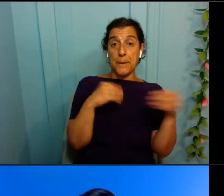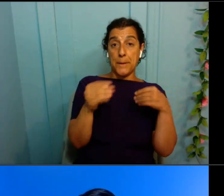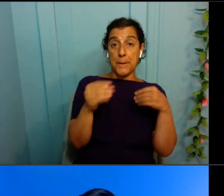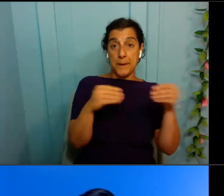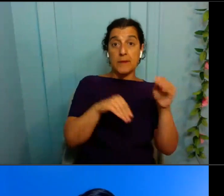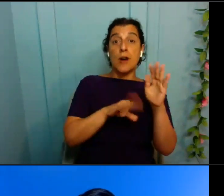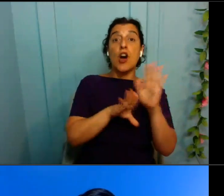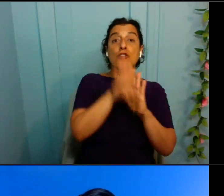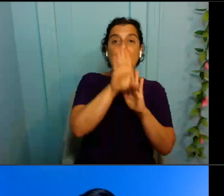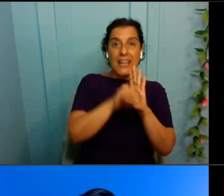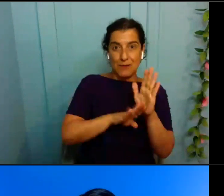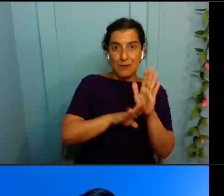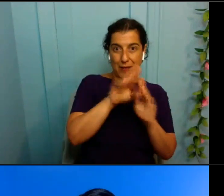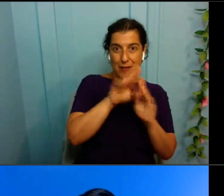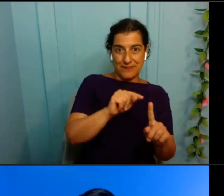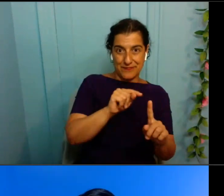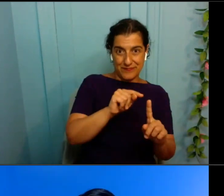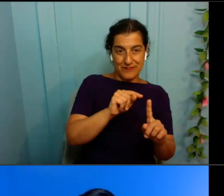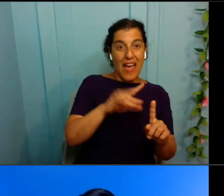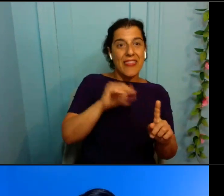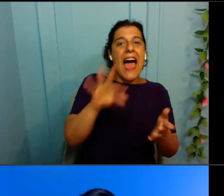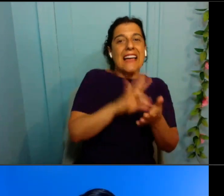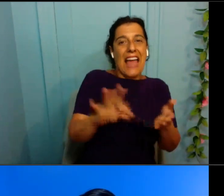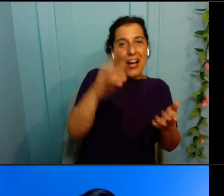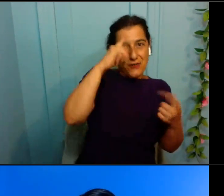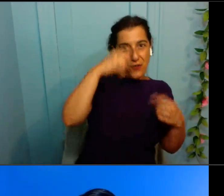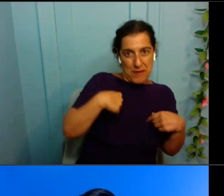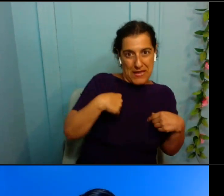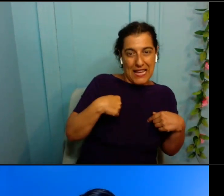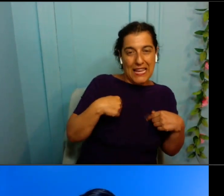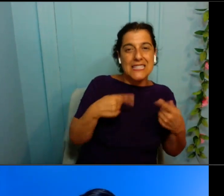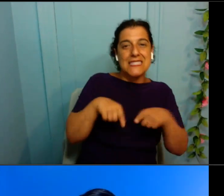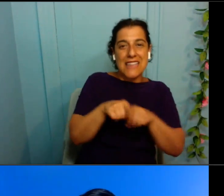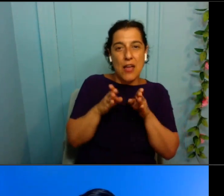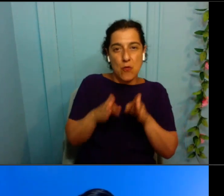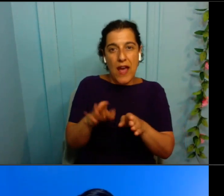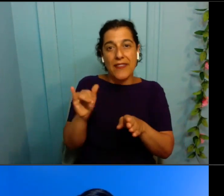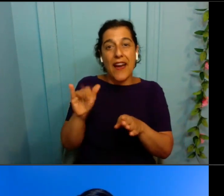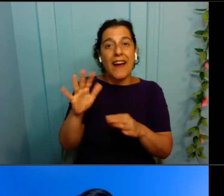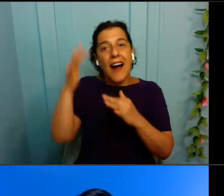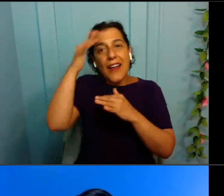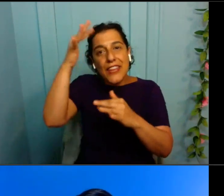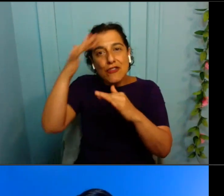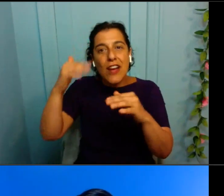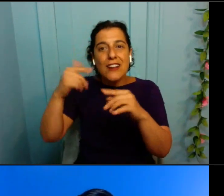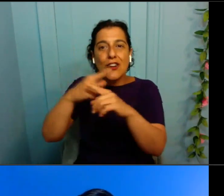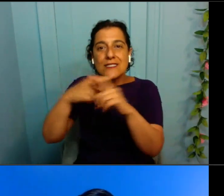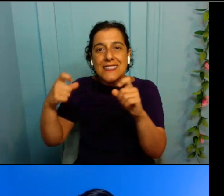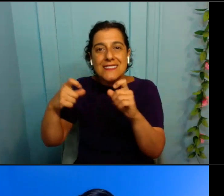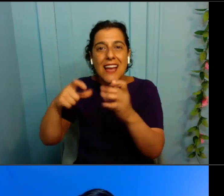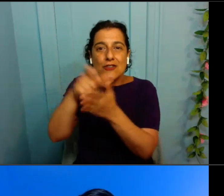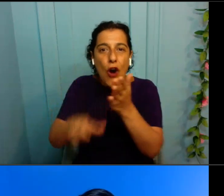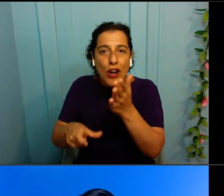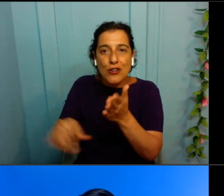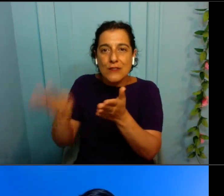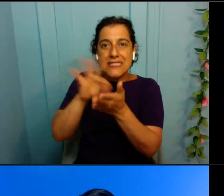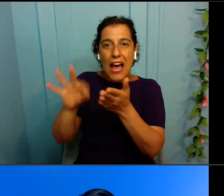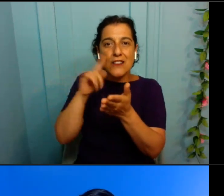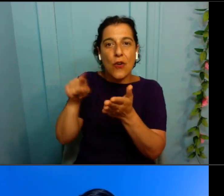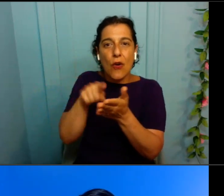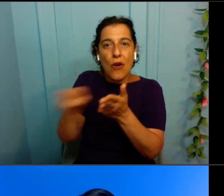curriculum development, and that counts for me the same way that a theoretical syntax article would count for